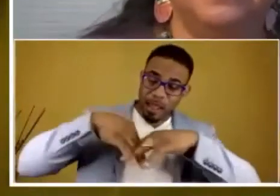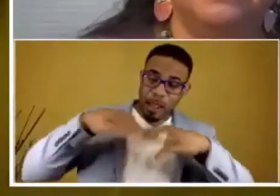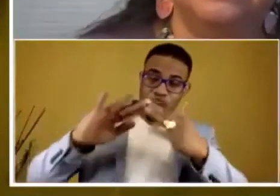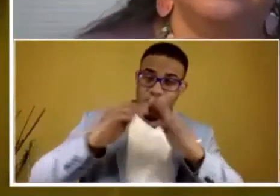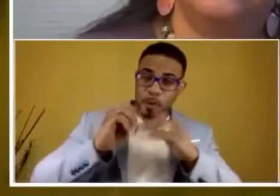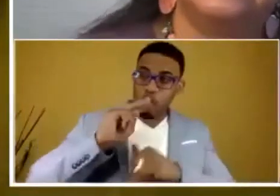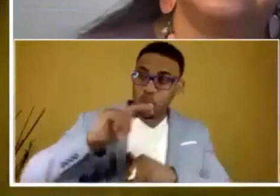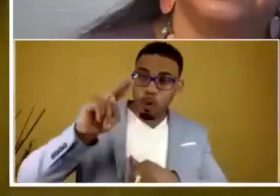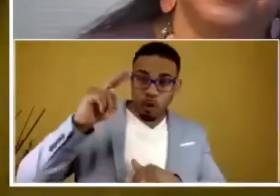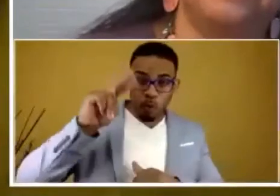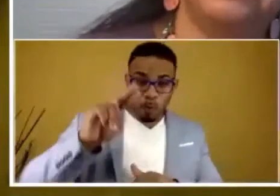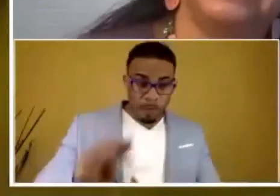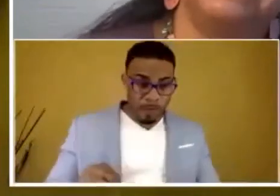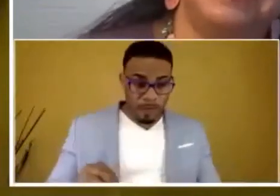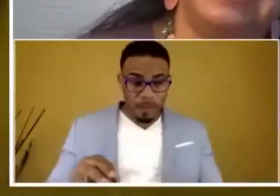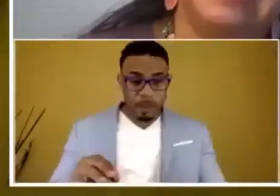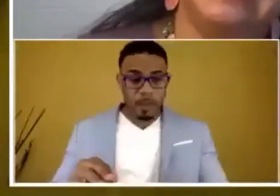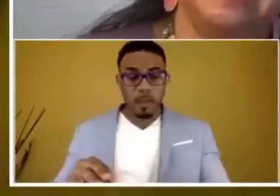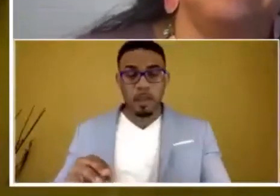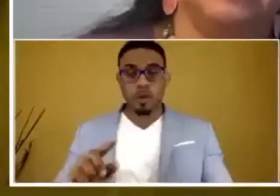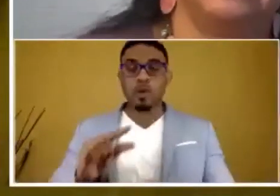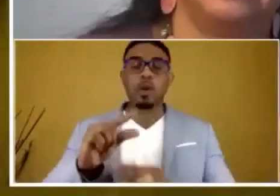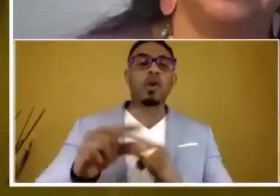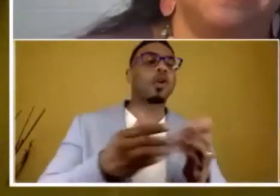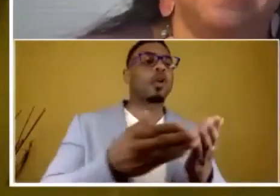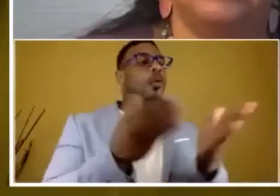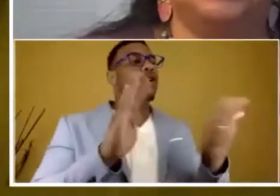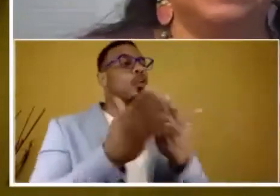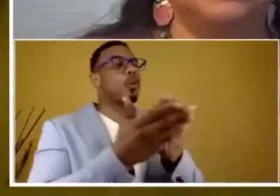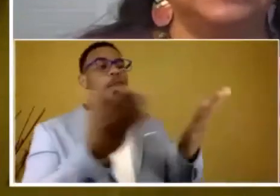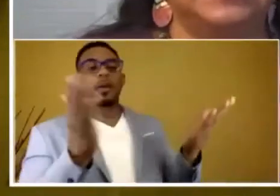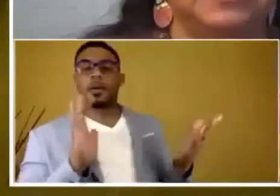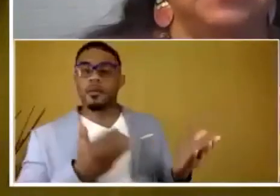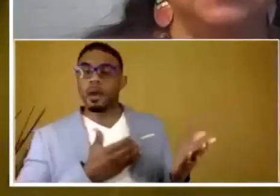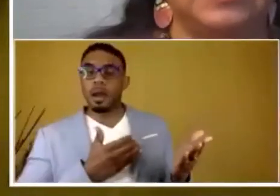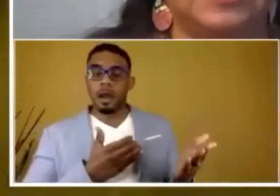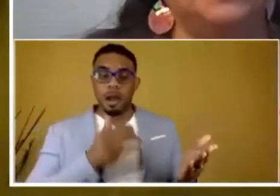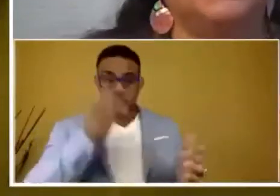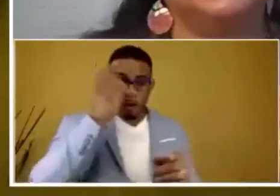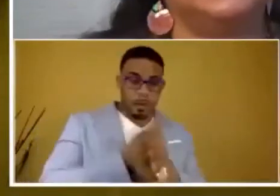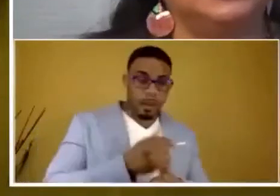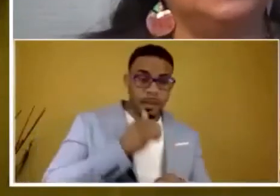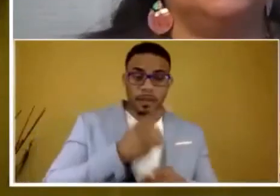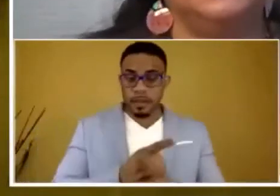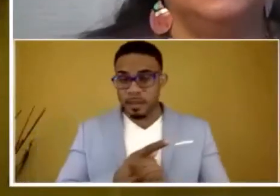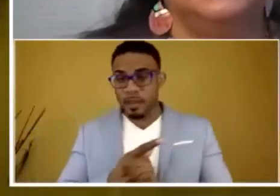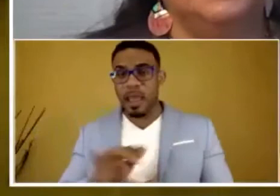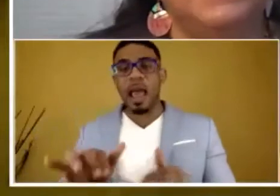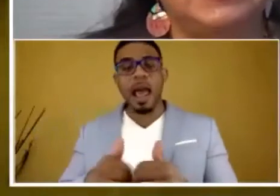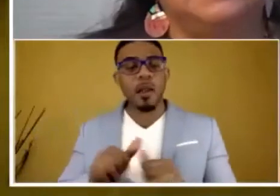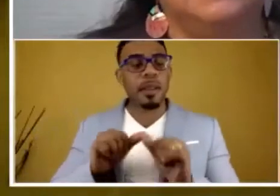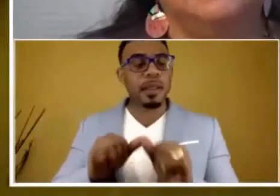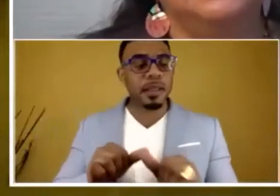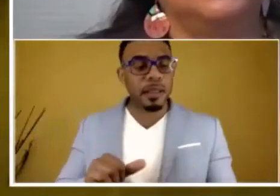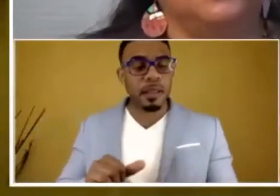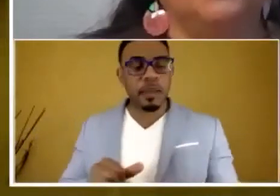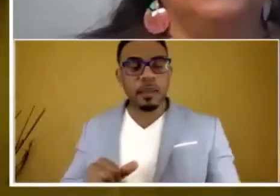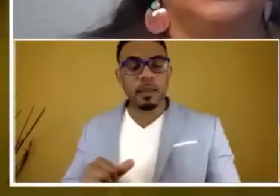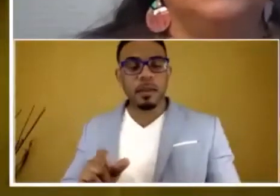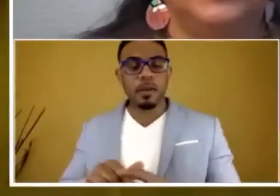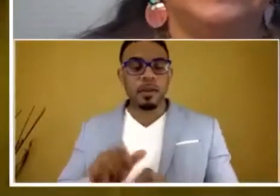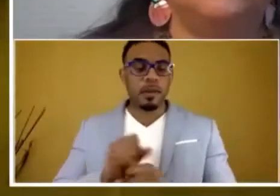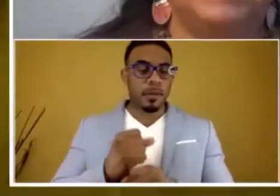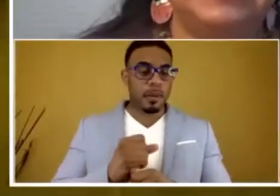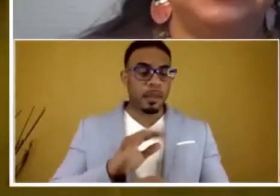Mexico to the global communities of our brothers and sisters. How do we continue to make the